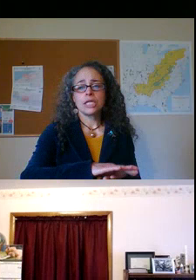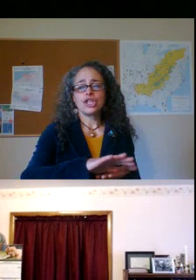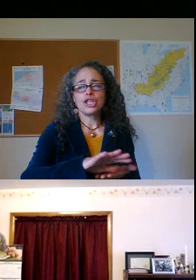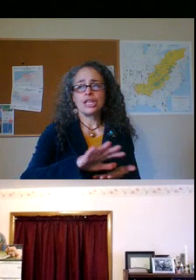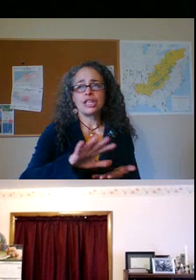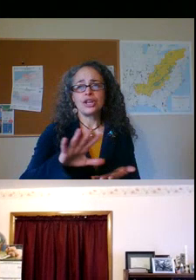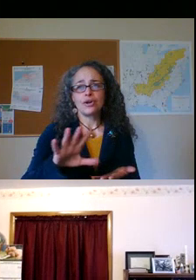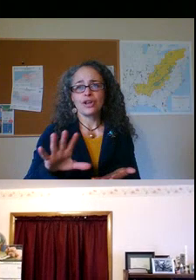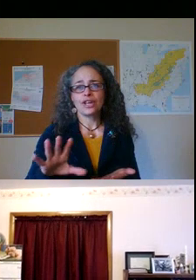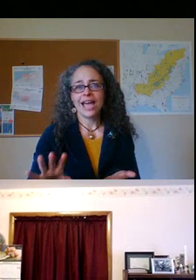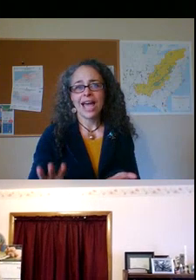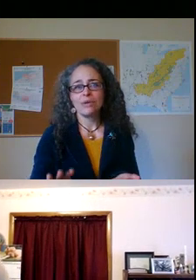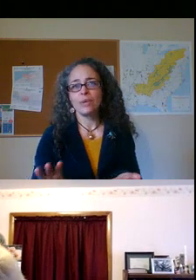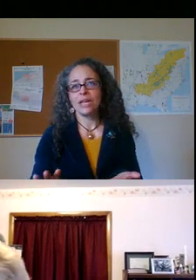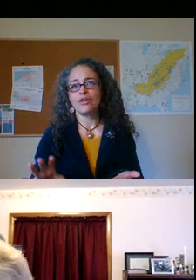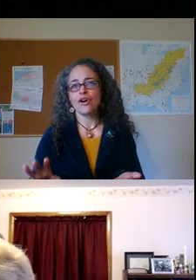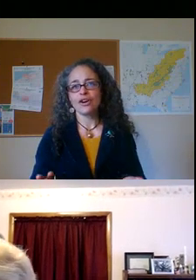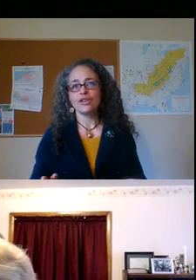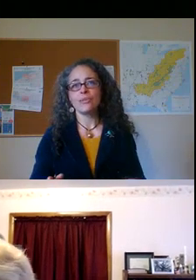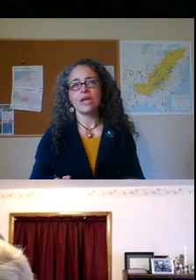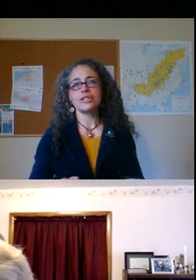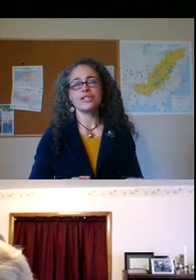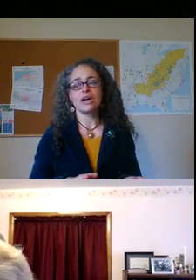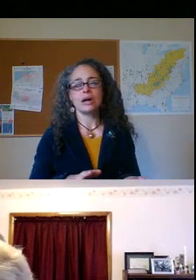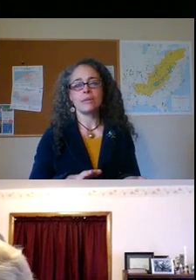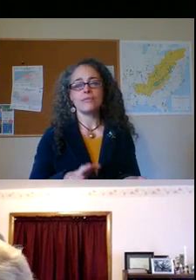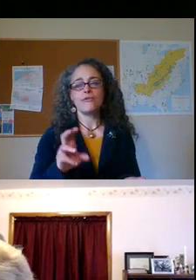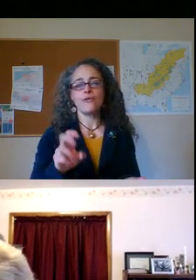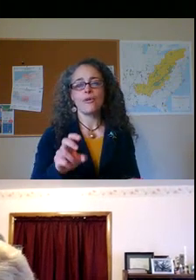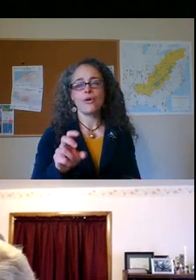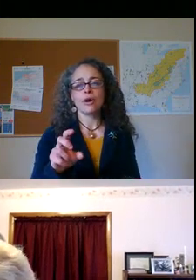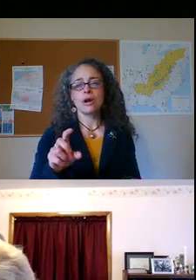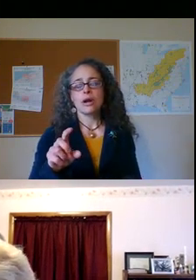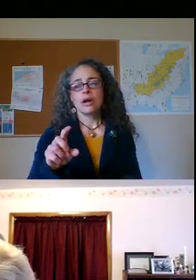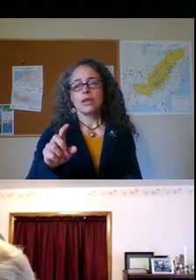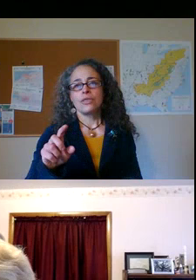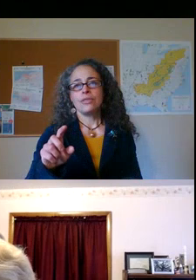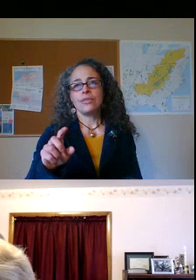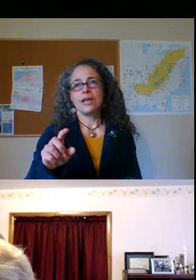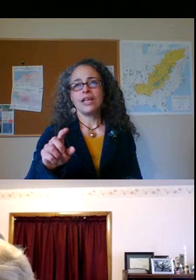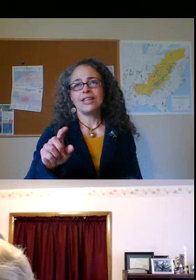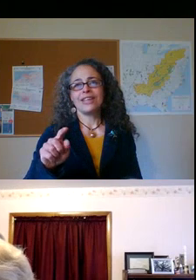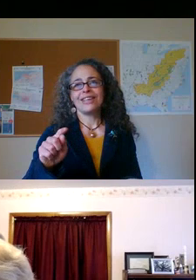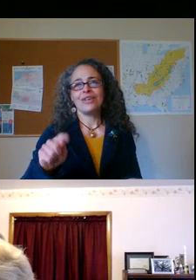And there can be an argument for